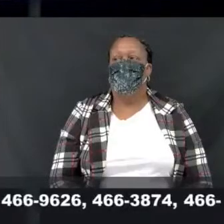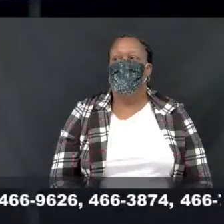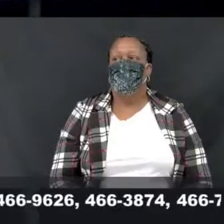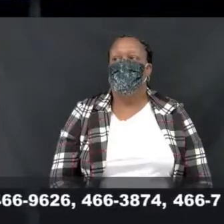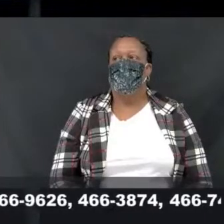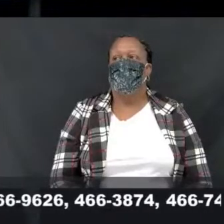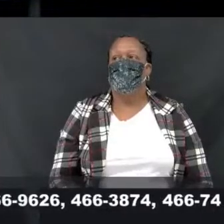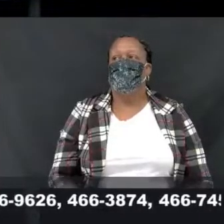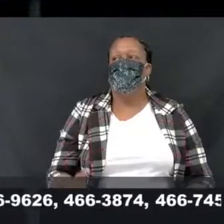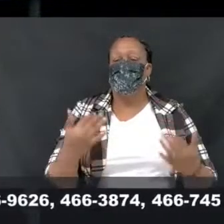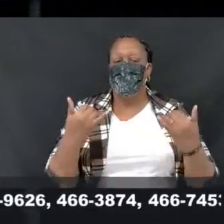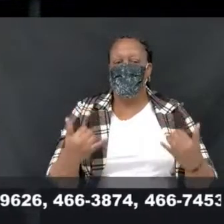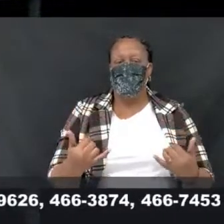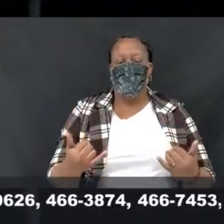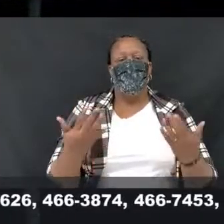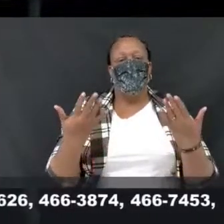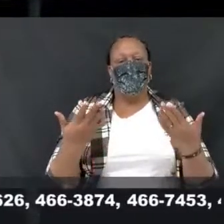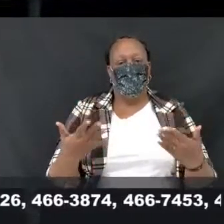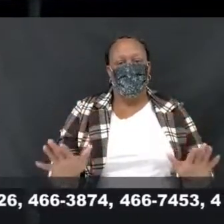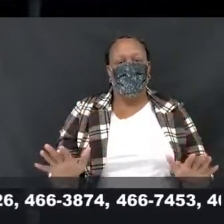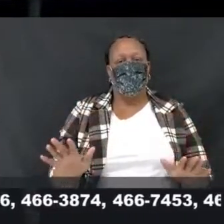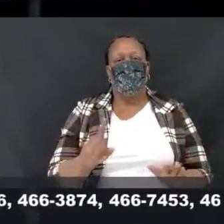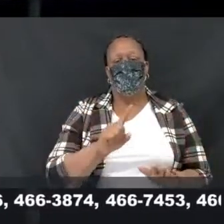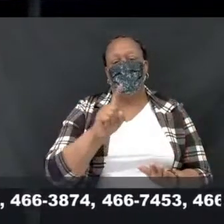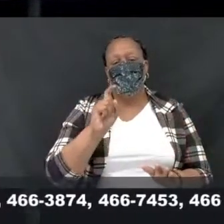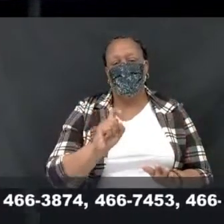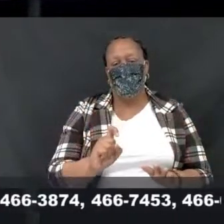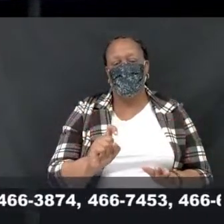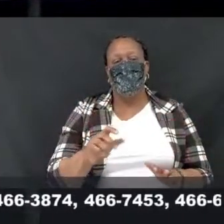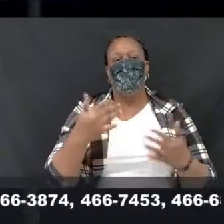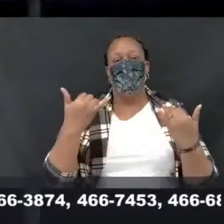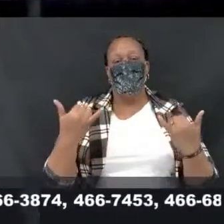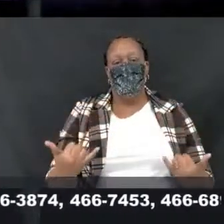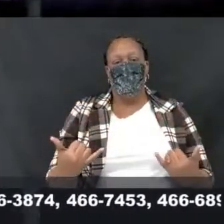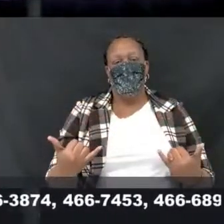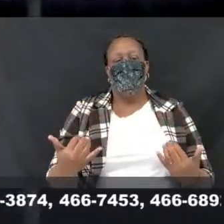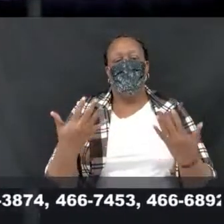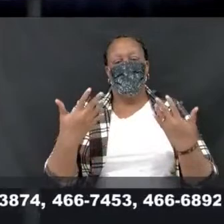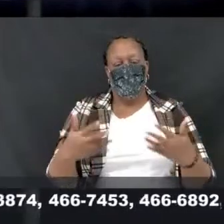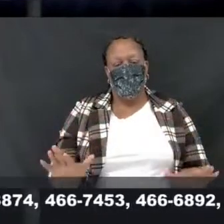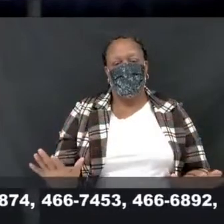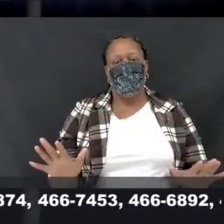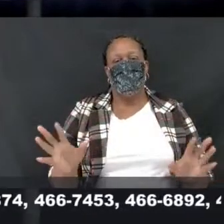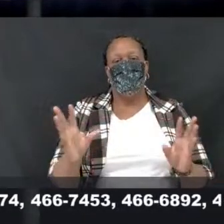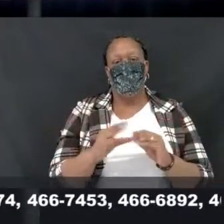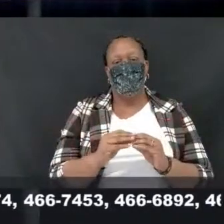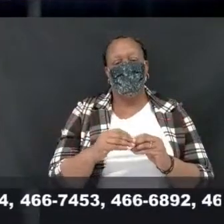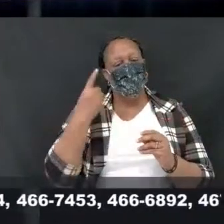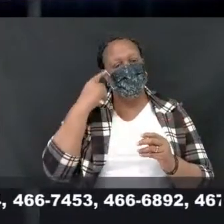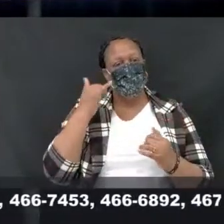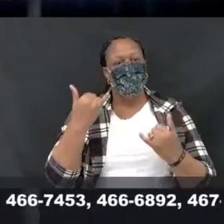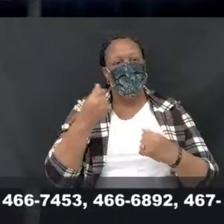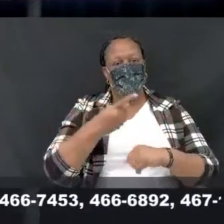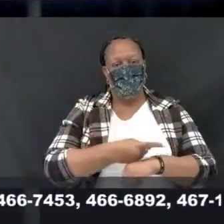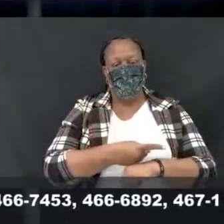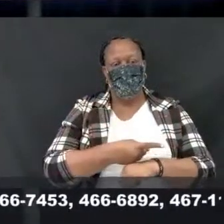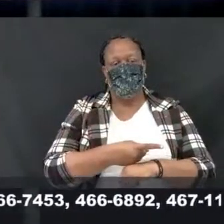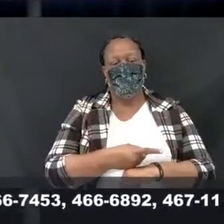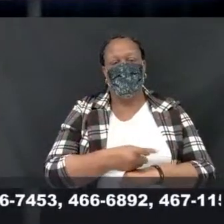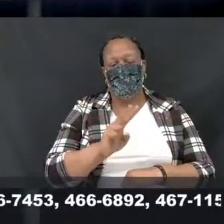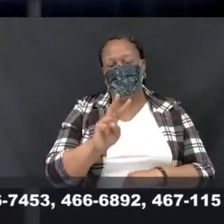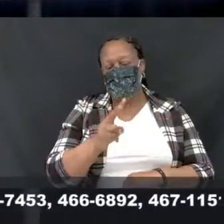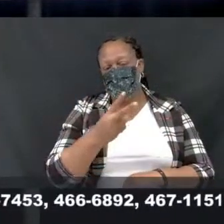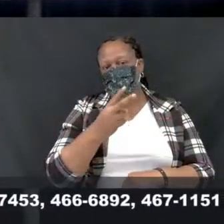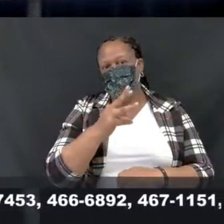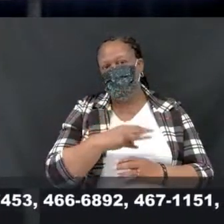Ladies and gentlemen, we have now come to the end of our NEOC briefing for today, Wednesday, the 2nd of March,